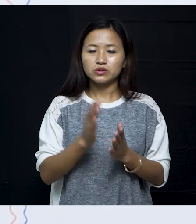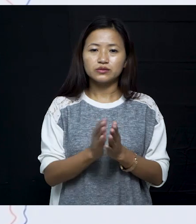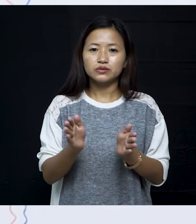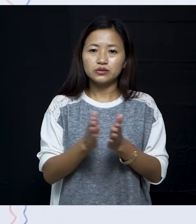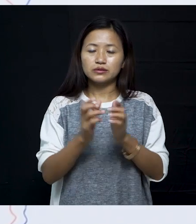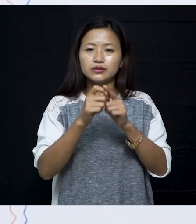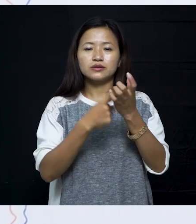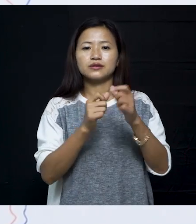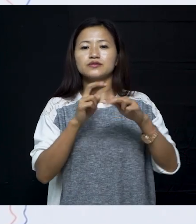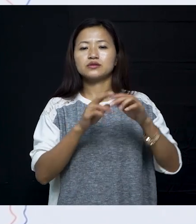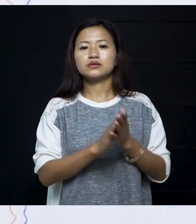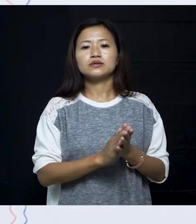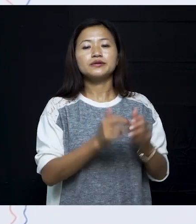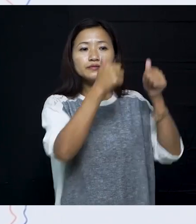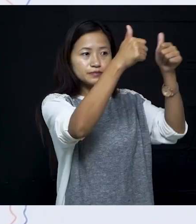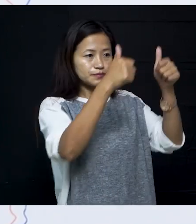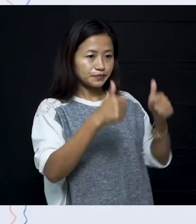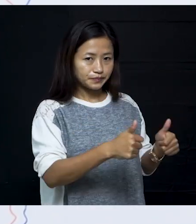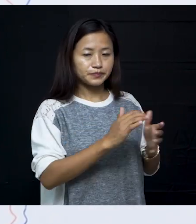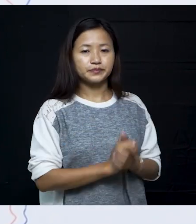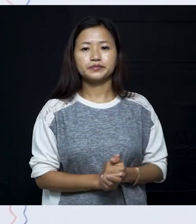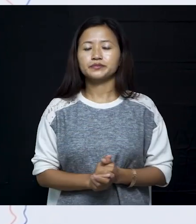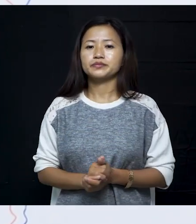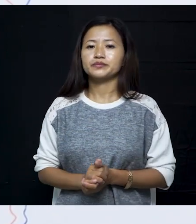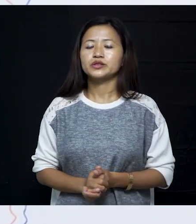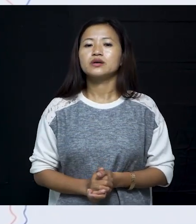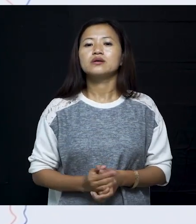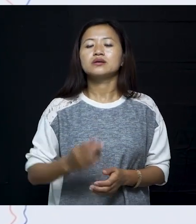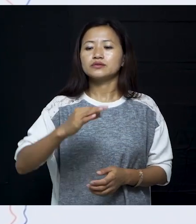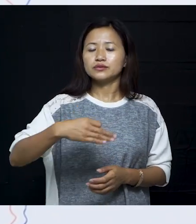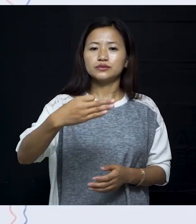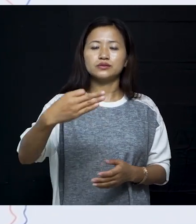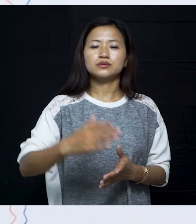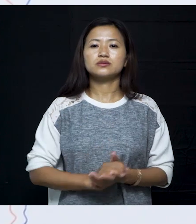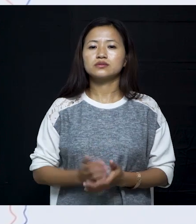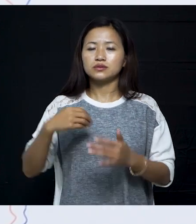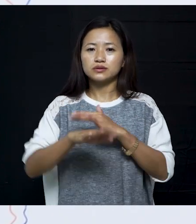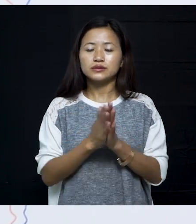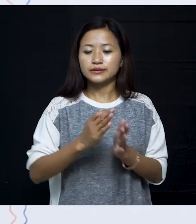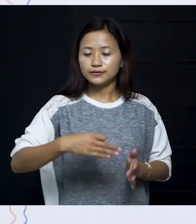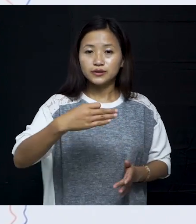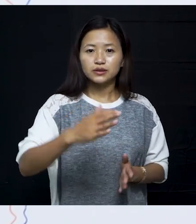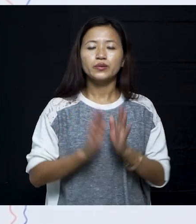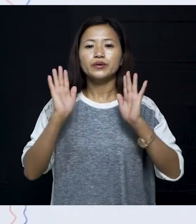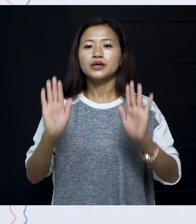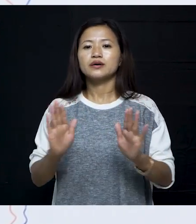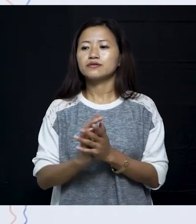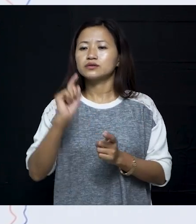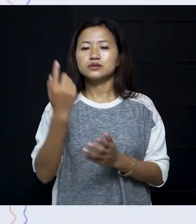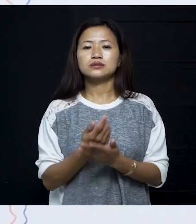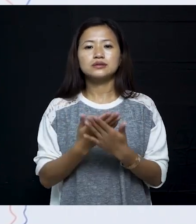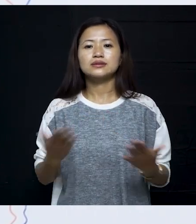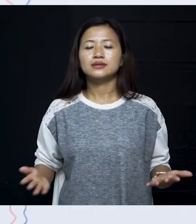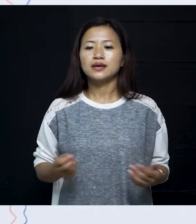draft posters. Now, let's take a look at the features. So under the features, we have the first thing that we